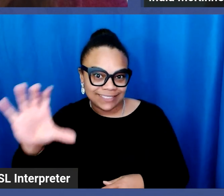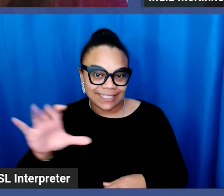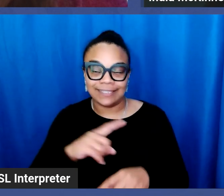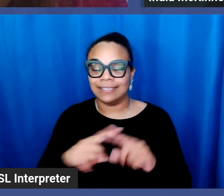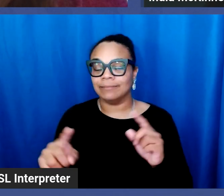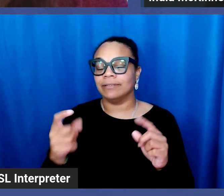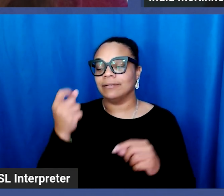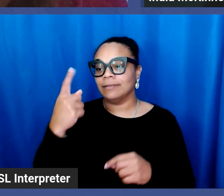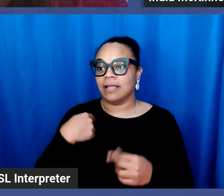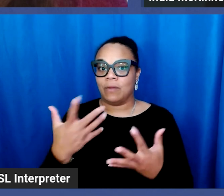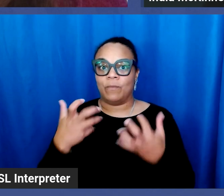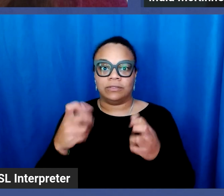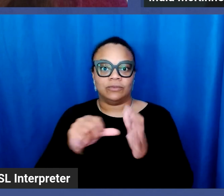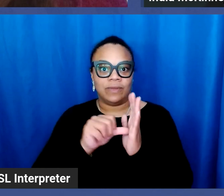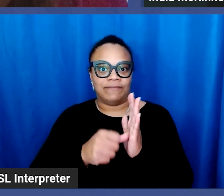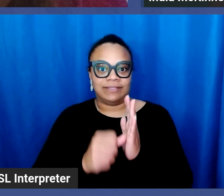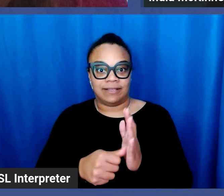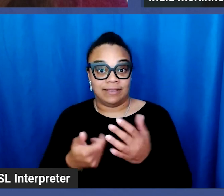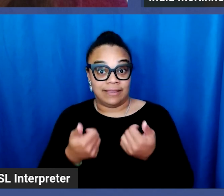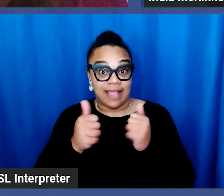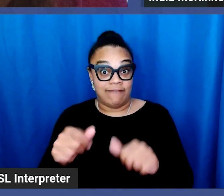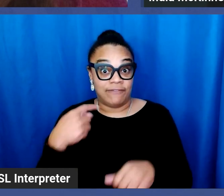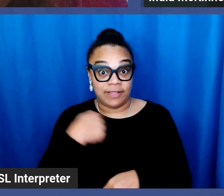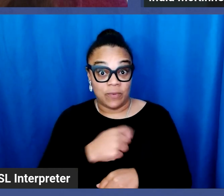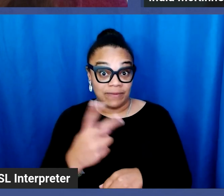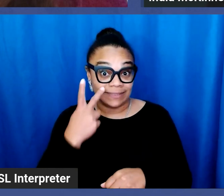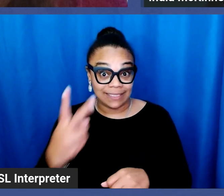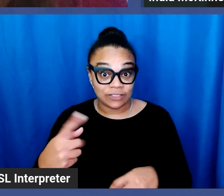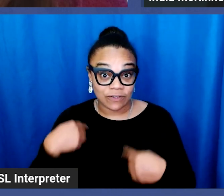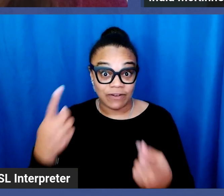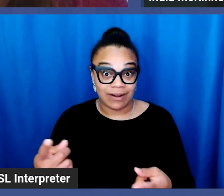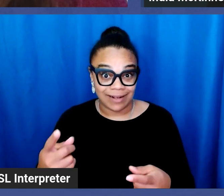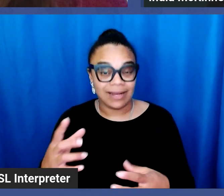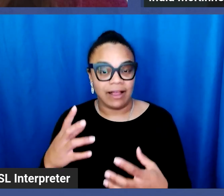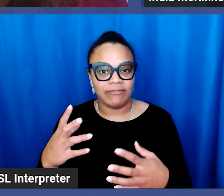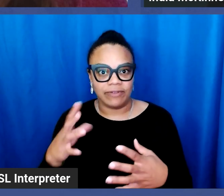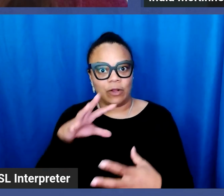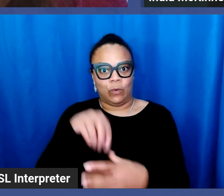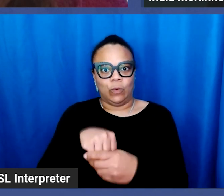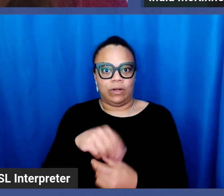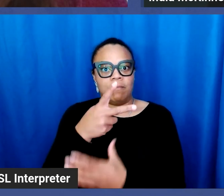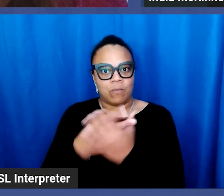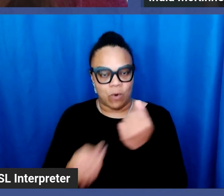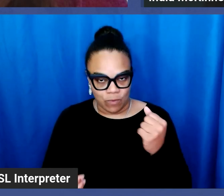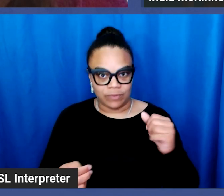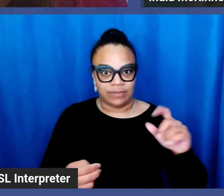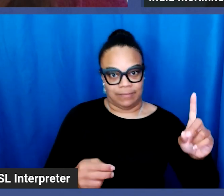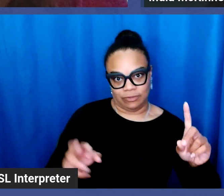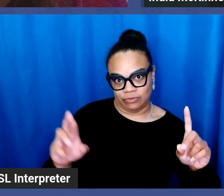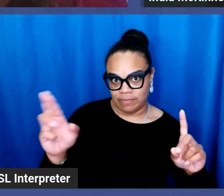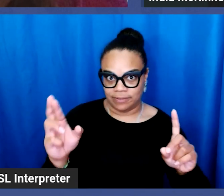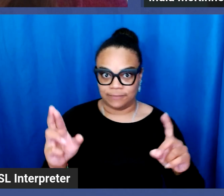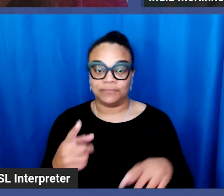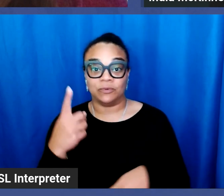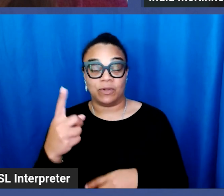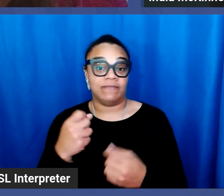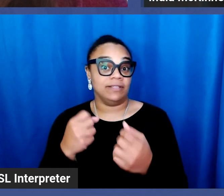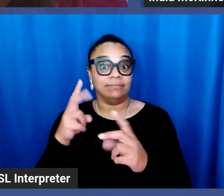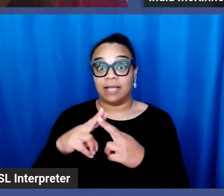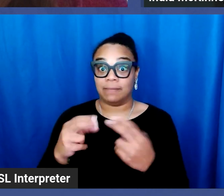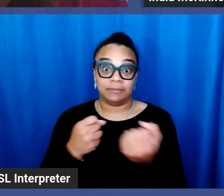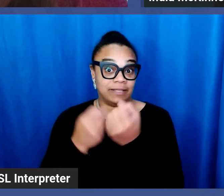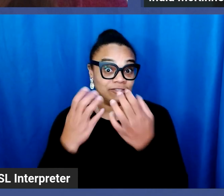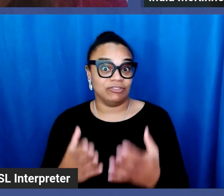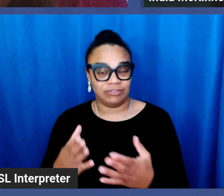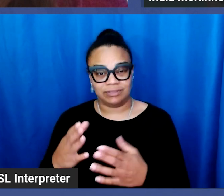want to emphasize that the efforts we've seen thus far have been bipartisan. One of the main sponsors of the Kids Online Safety Act, Senator Blumenthal, is a